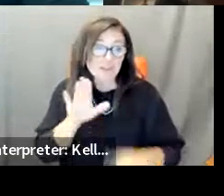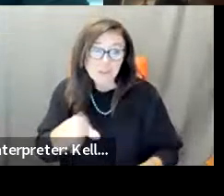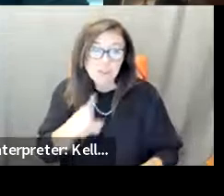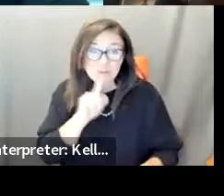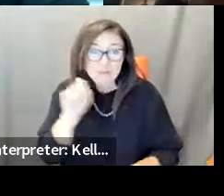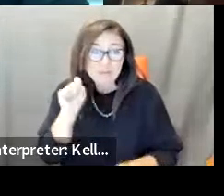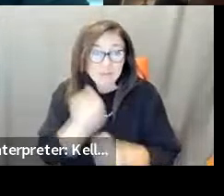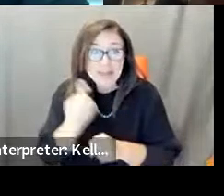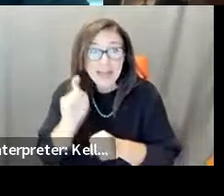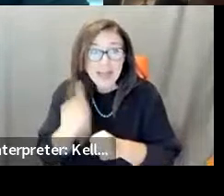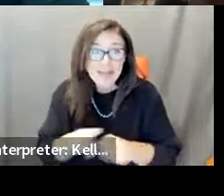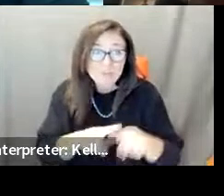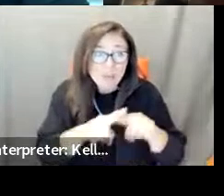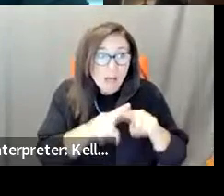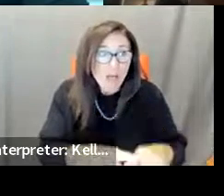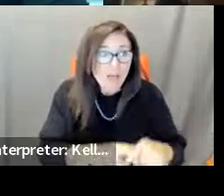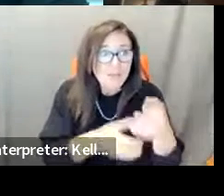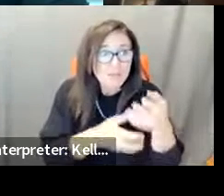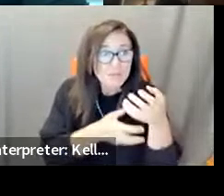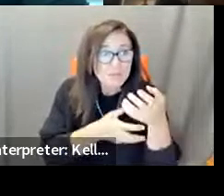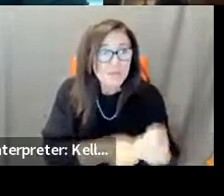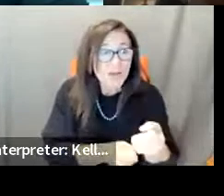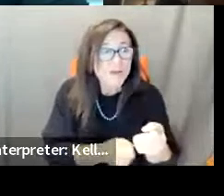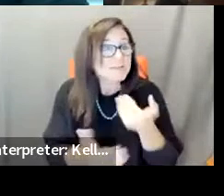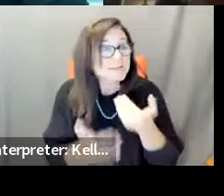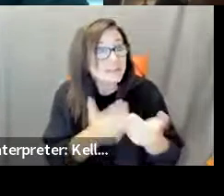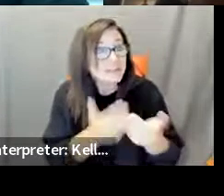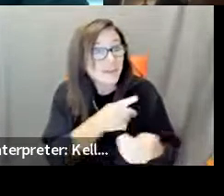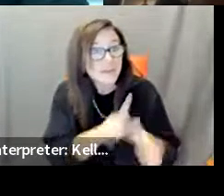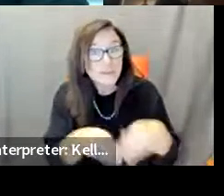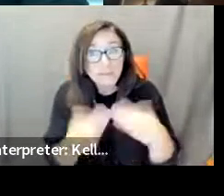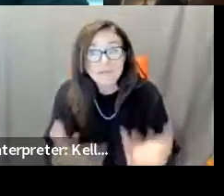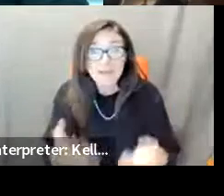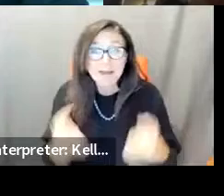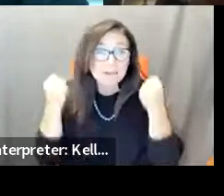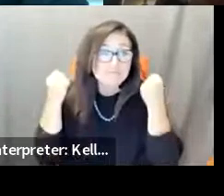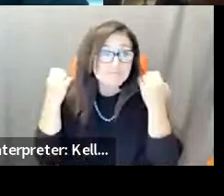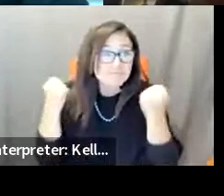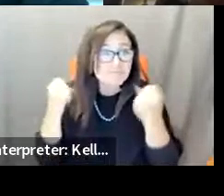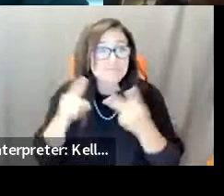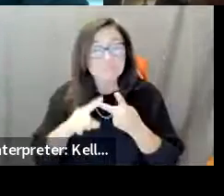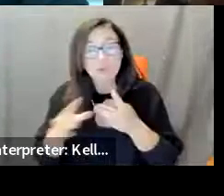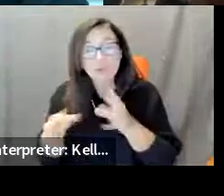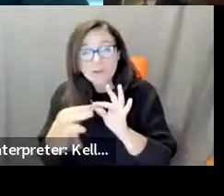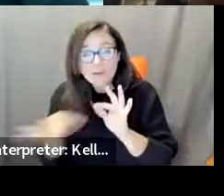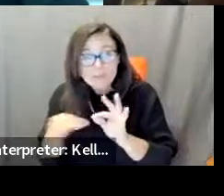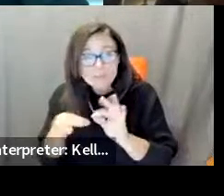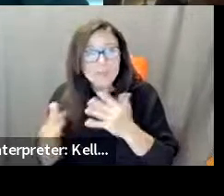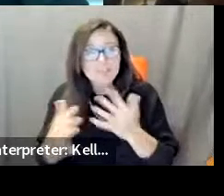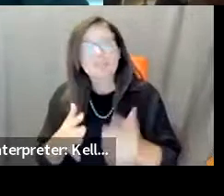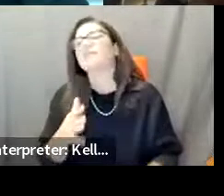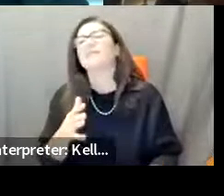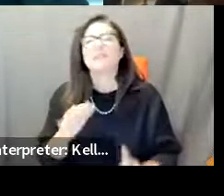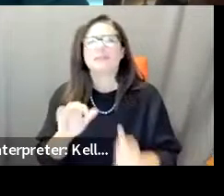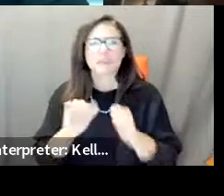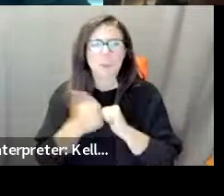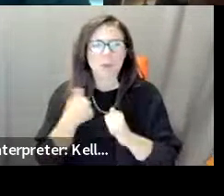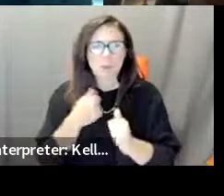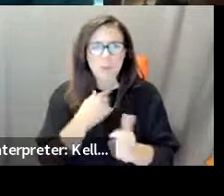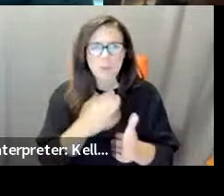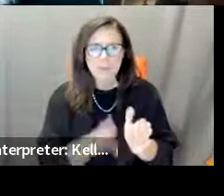or audio describers or whatever. And how do these people that are taking part in providing this accessible